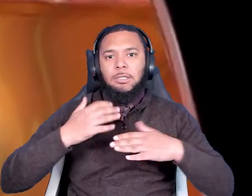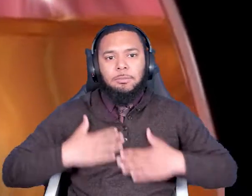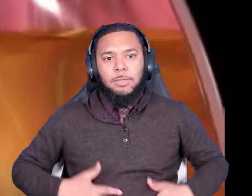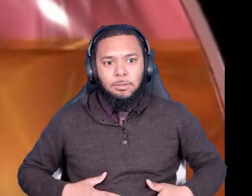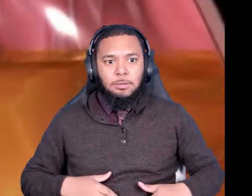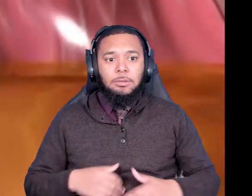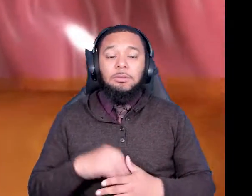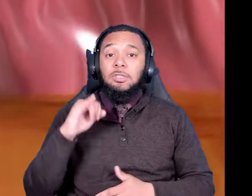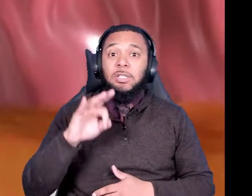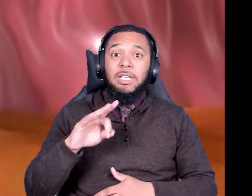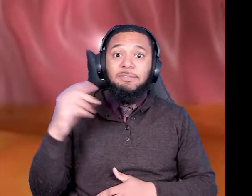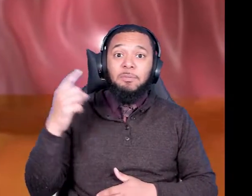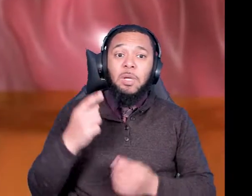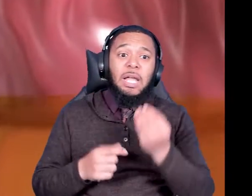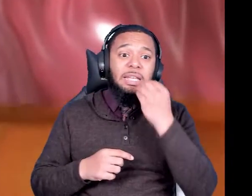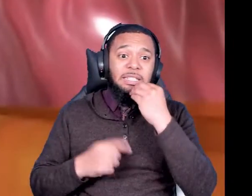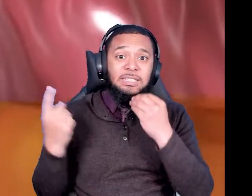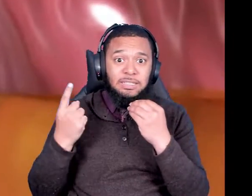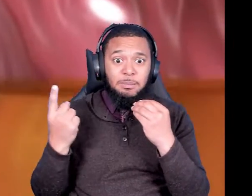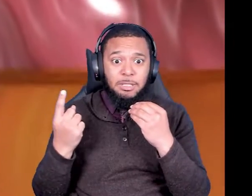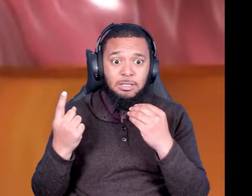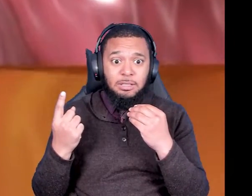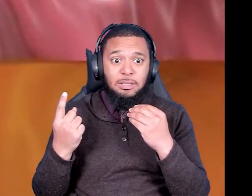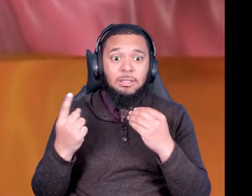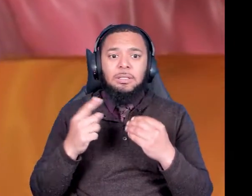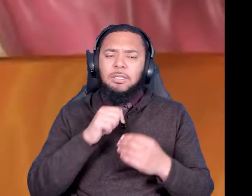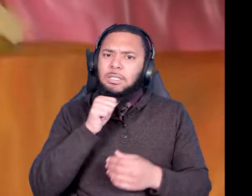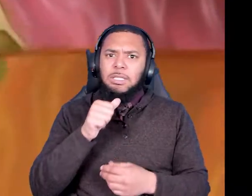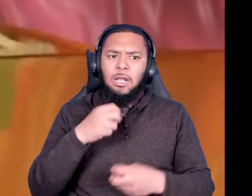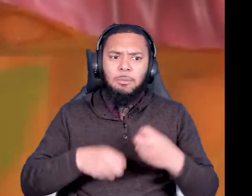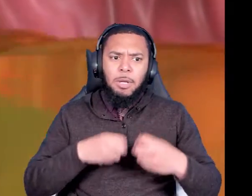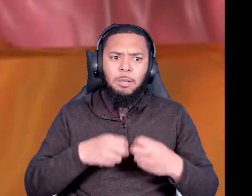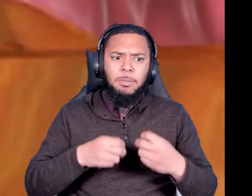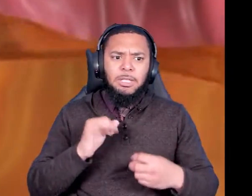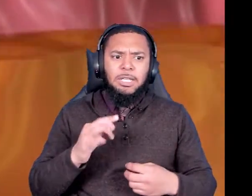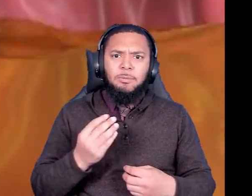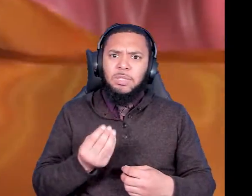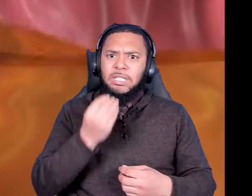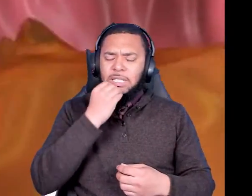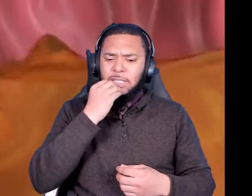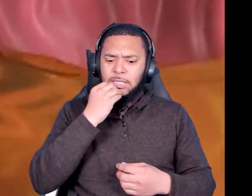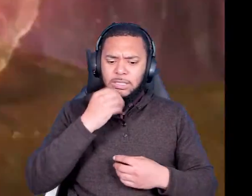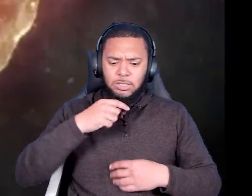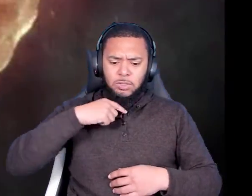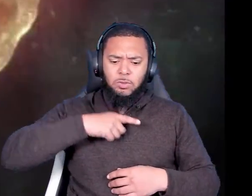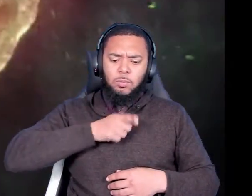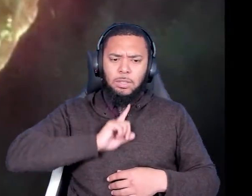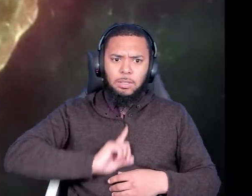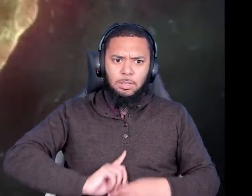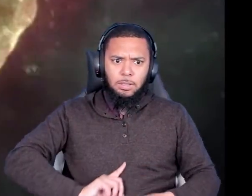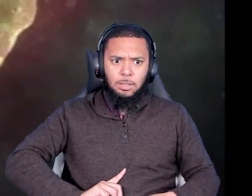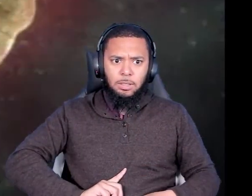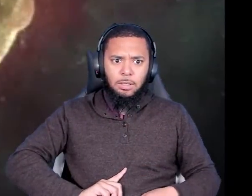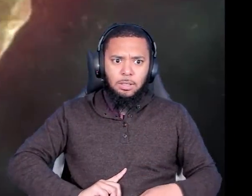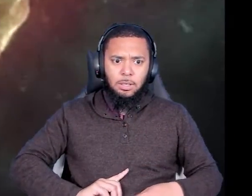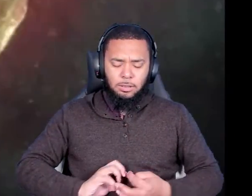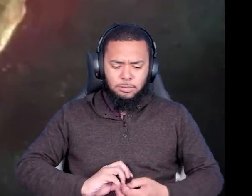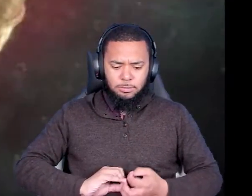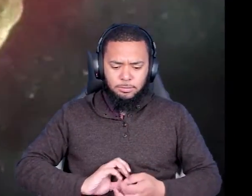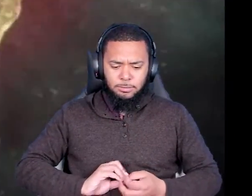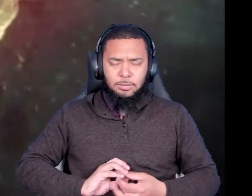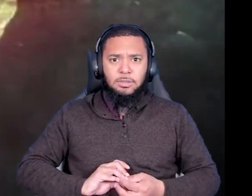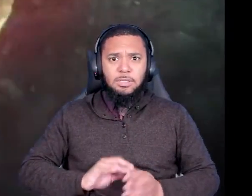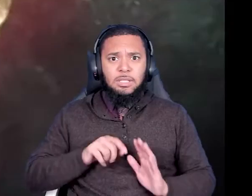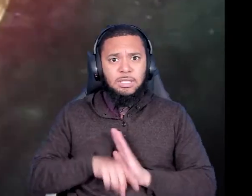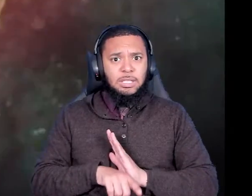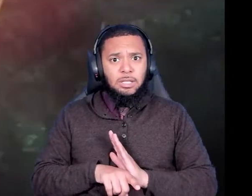may be contaminated, a lot of times it's not a problem. So if we eat something and we swallow it and it goes down into our stomach and our stomach kills it